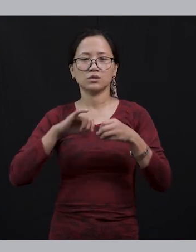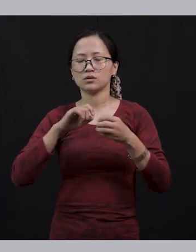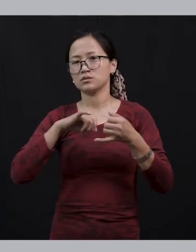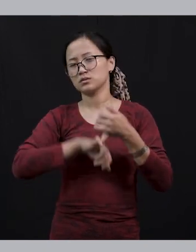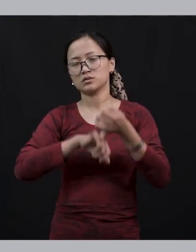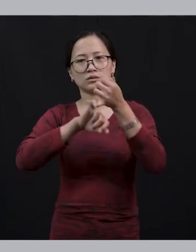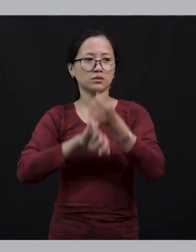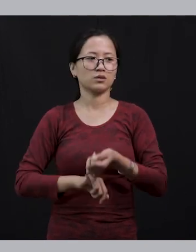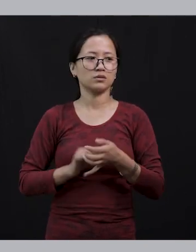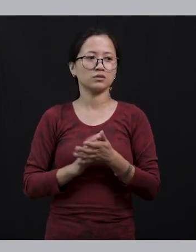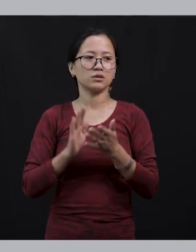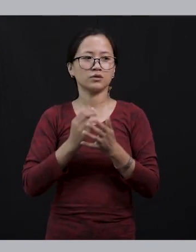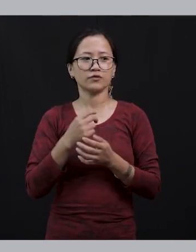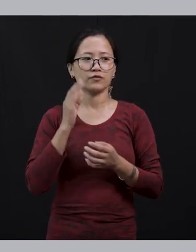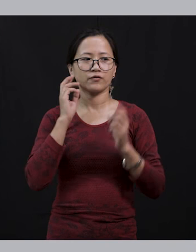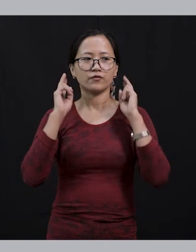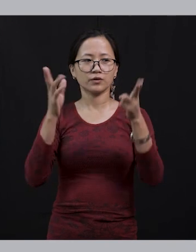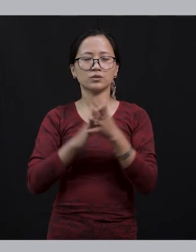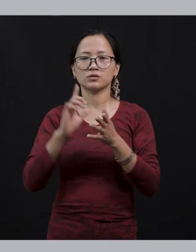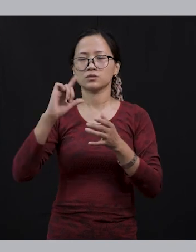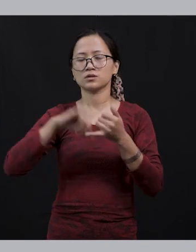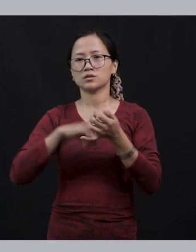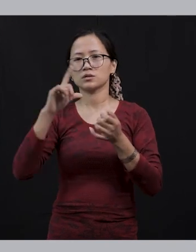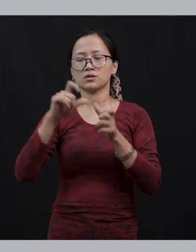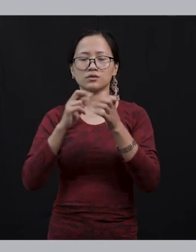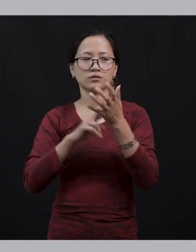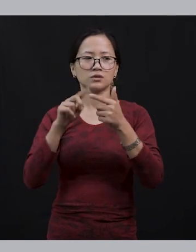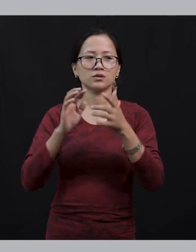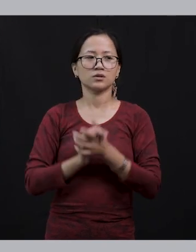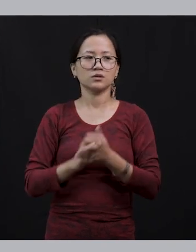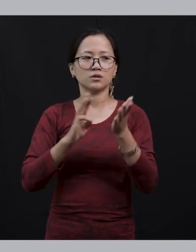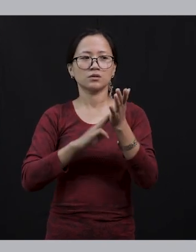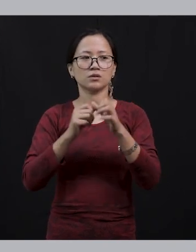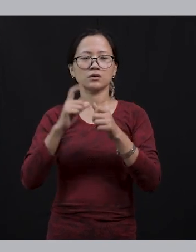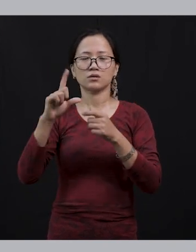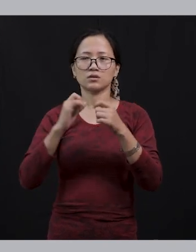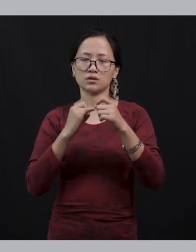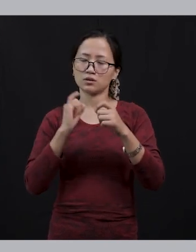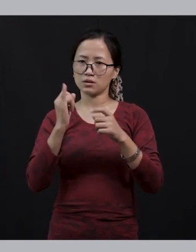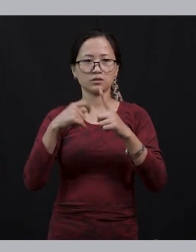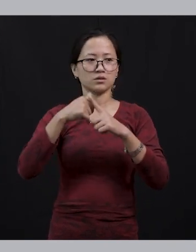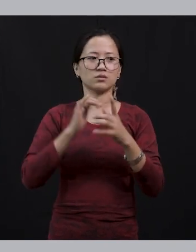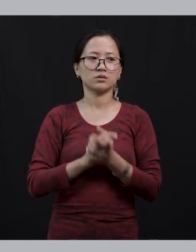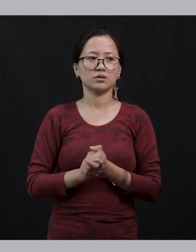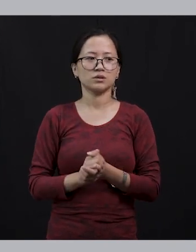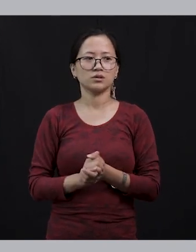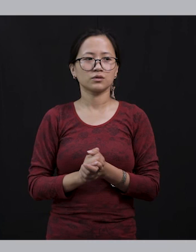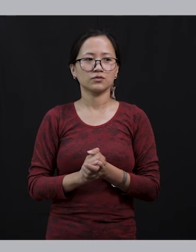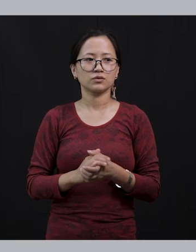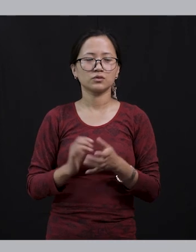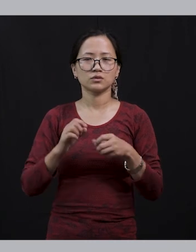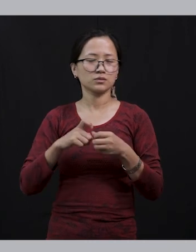famous slave, Malik Kafur, he was the one who was sent to defeat Devagiri, Warangal,